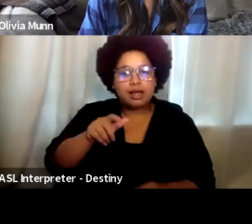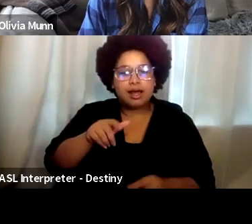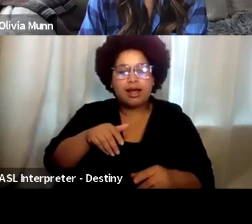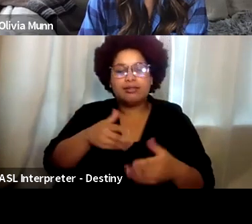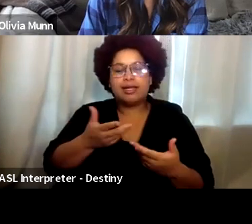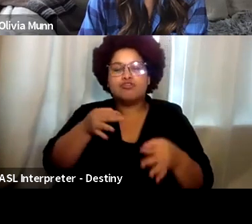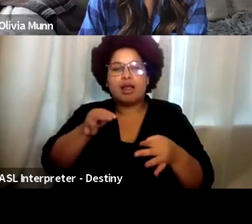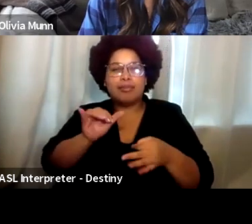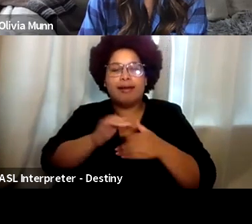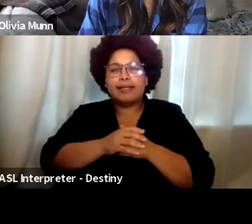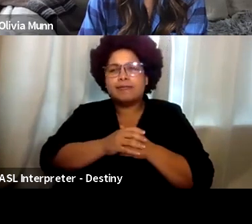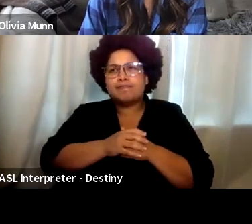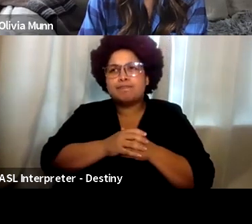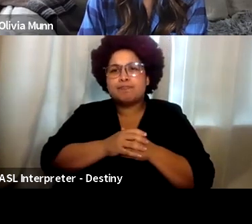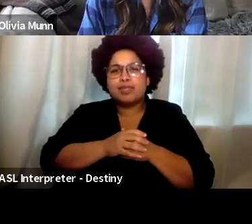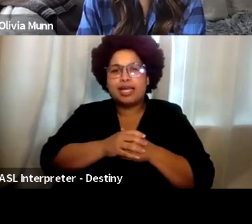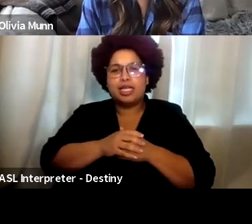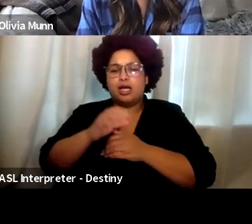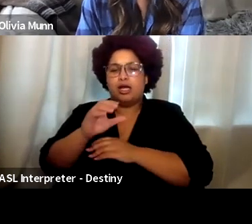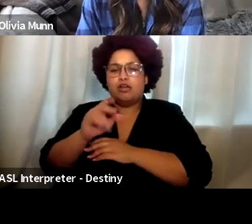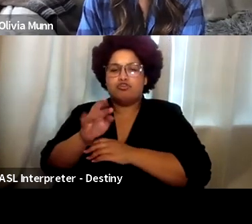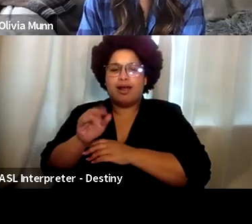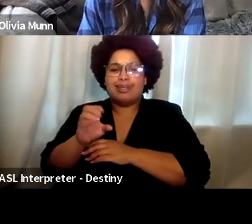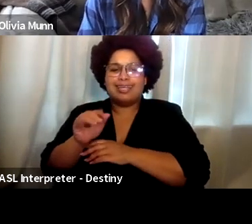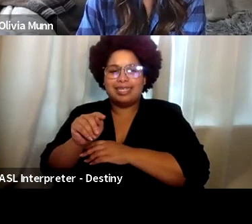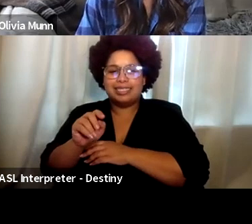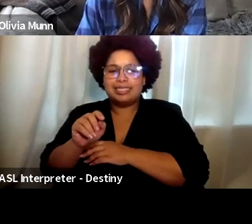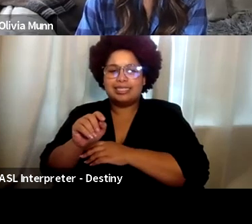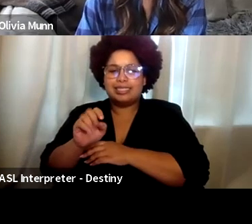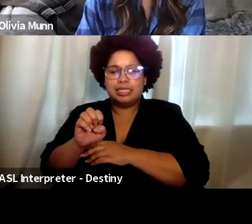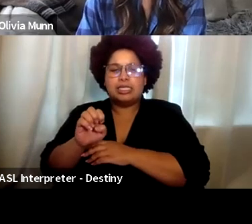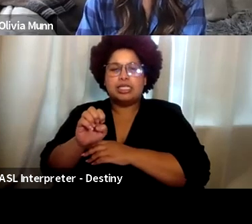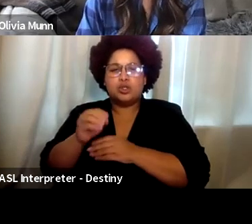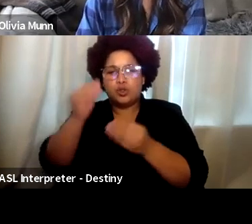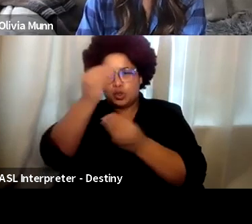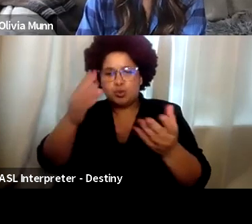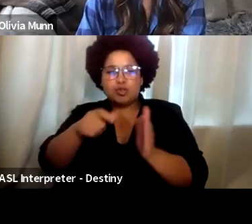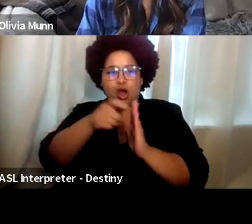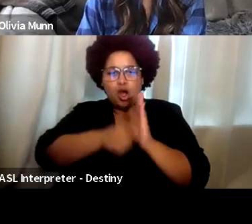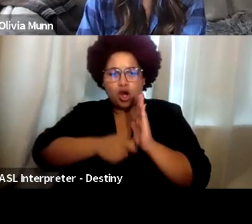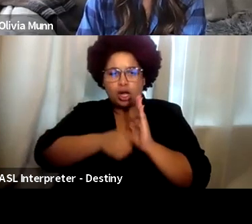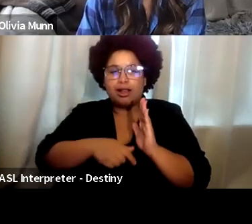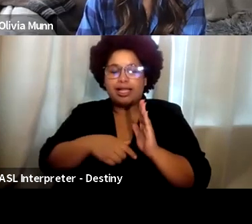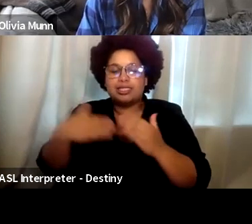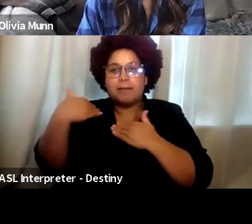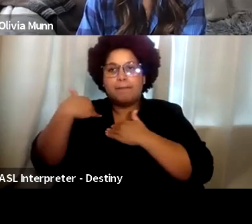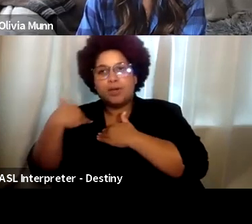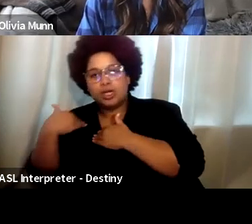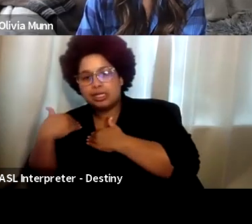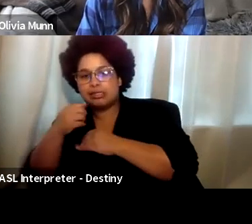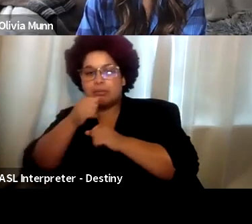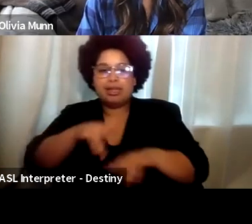like this in a Cronkite news article that I was interviewed for, that it's a burden and a blessing at the